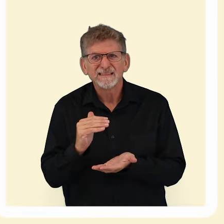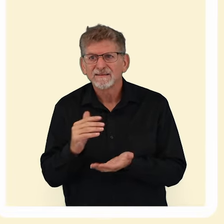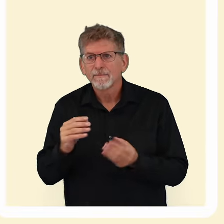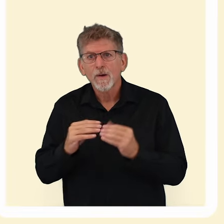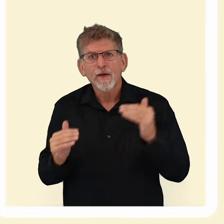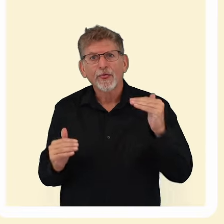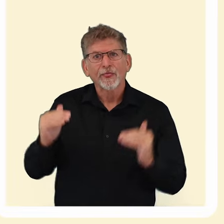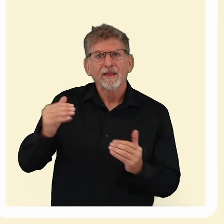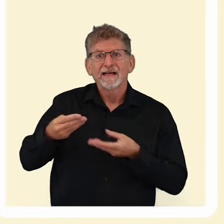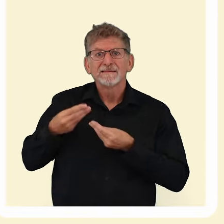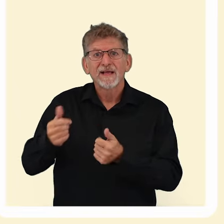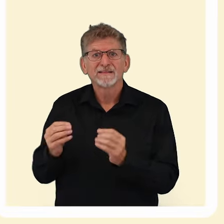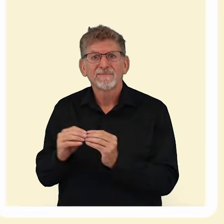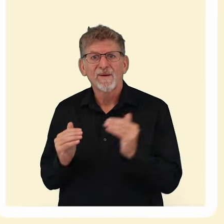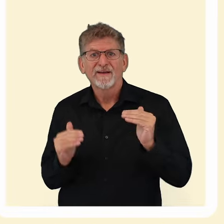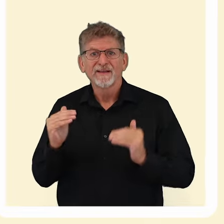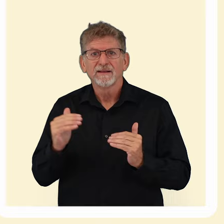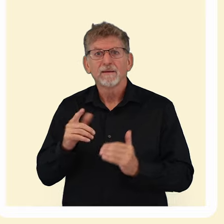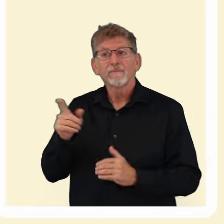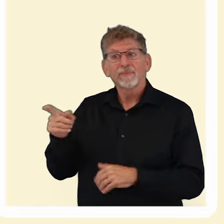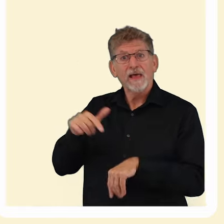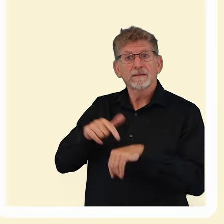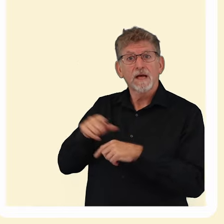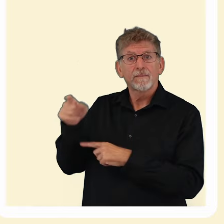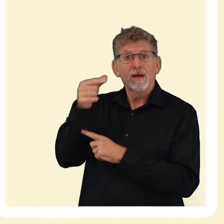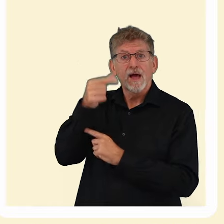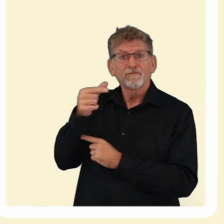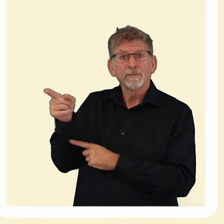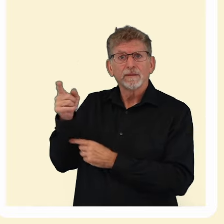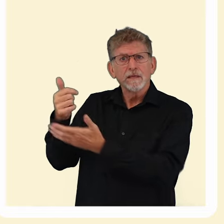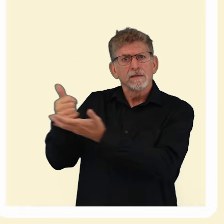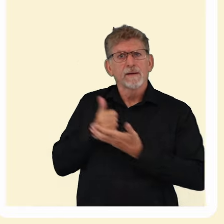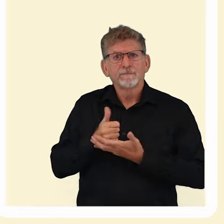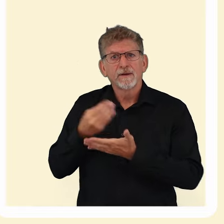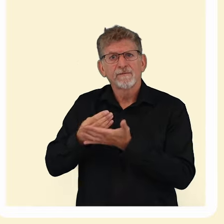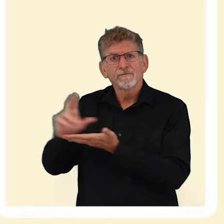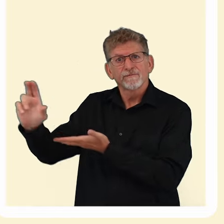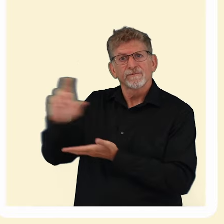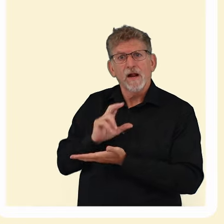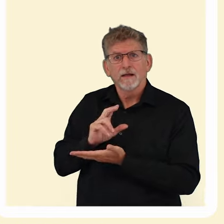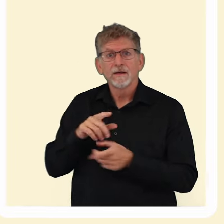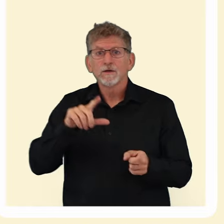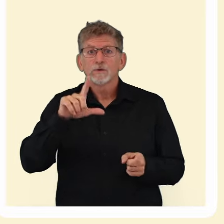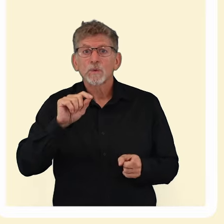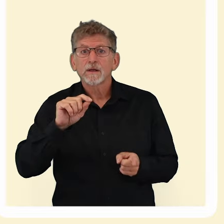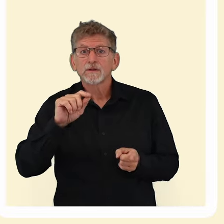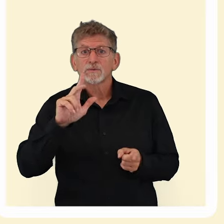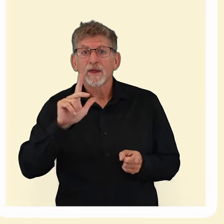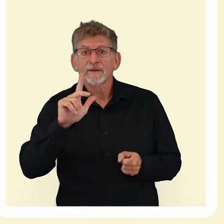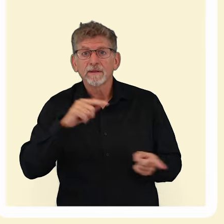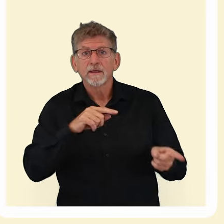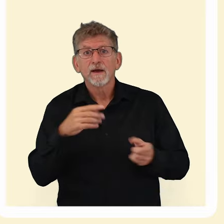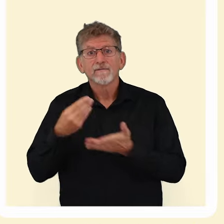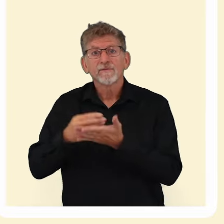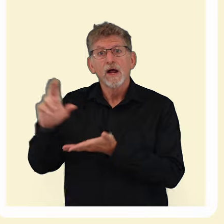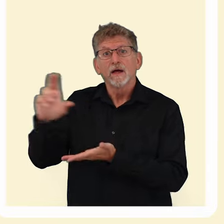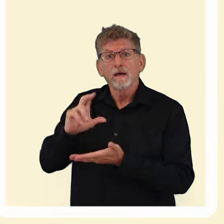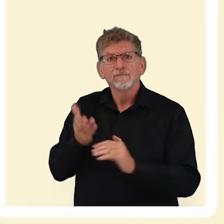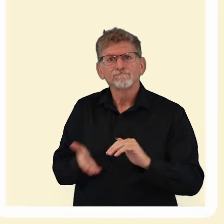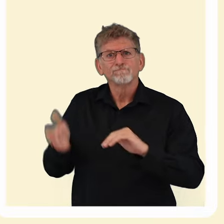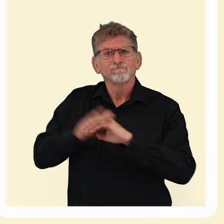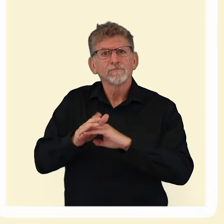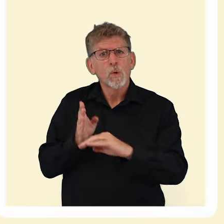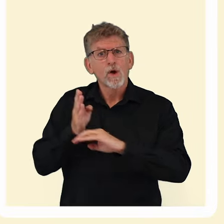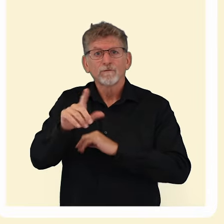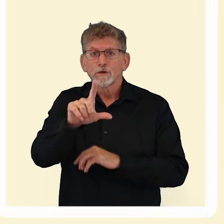the government helped us, I would say, with funding. And in this year, the funding was higher than $20 million